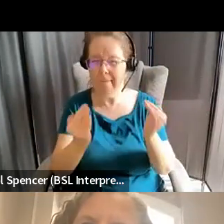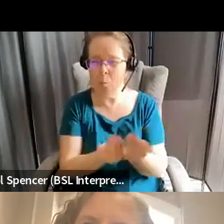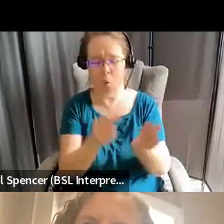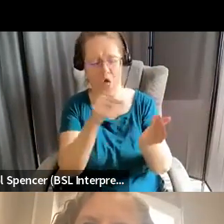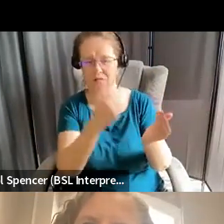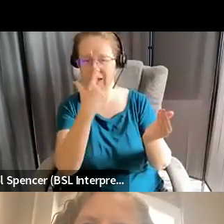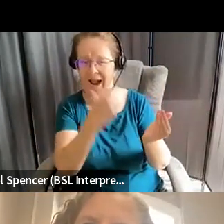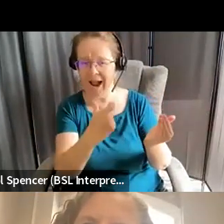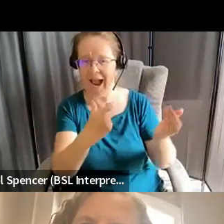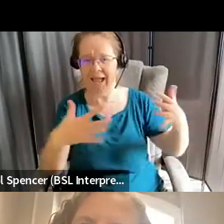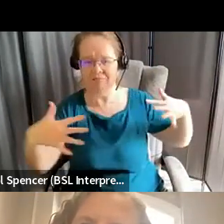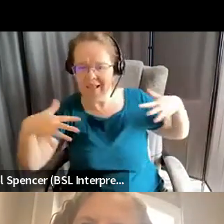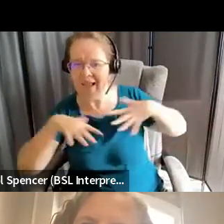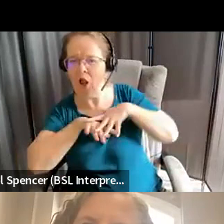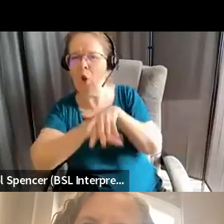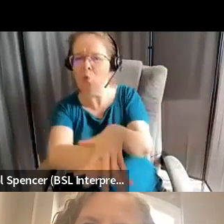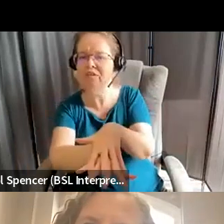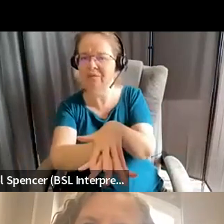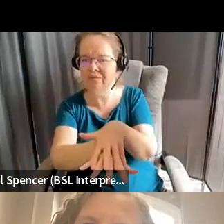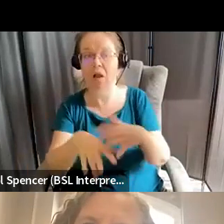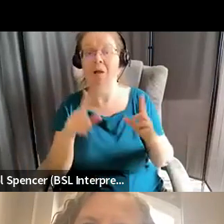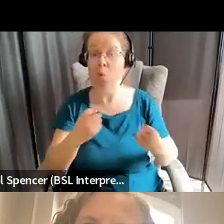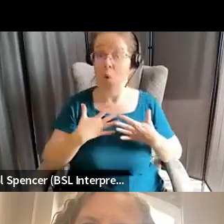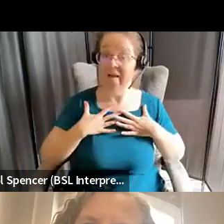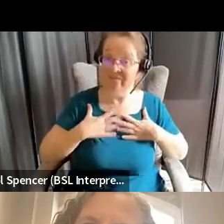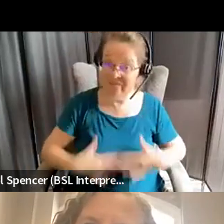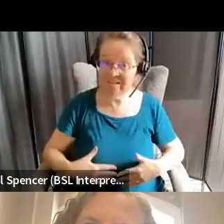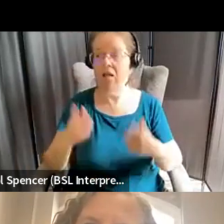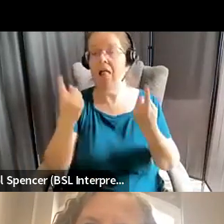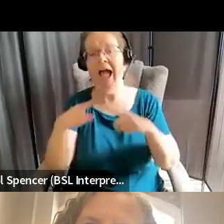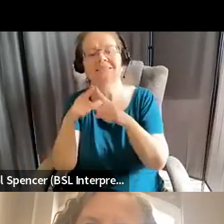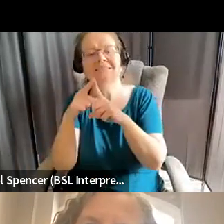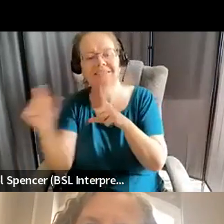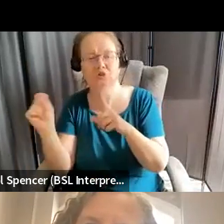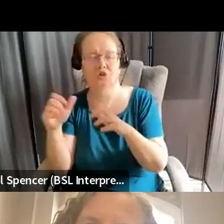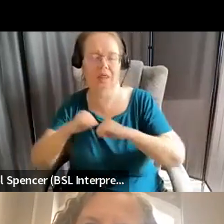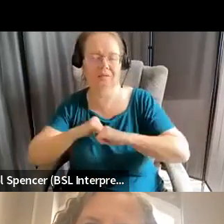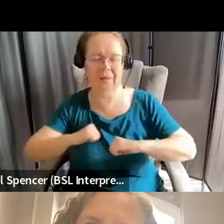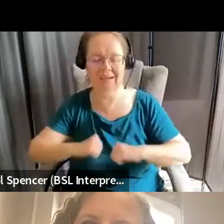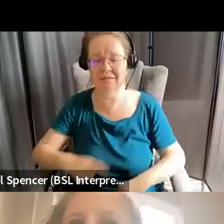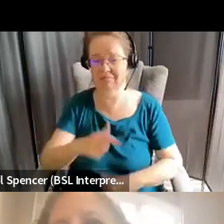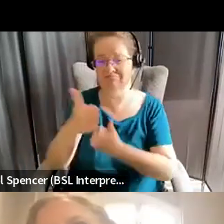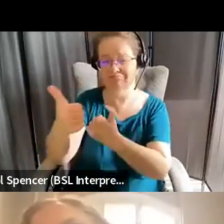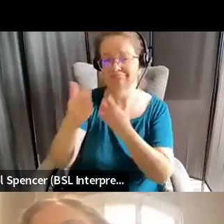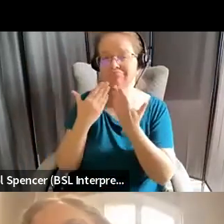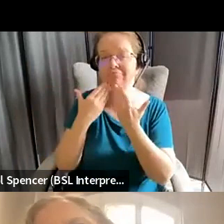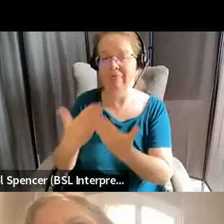as inclusive as we can in physical and in digital space. Thanks, Holly. That's great. Thank